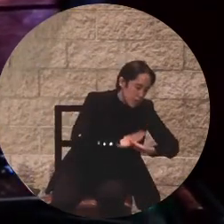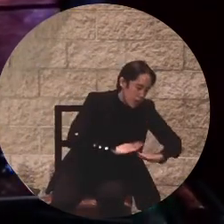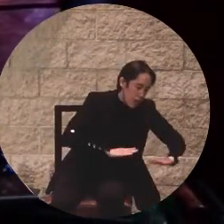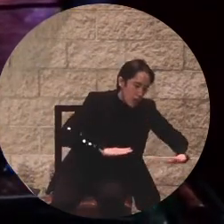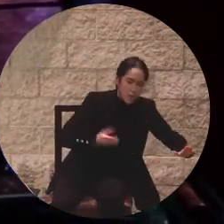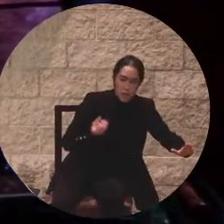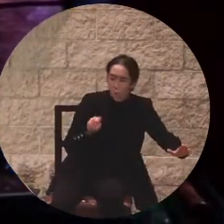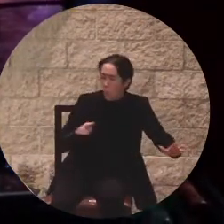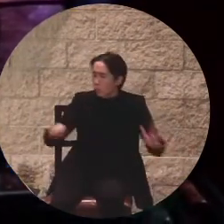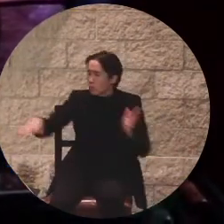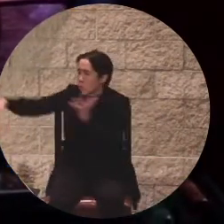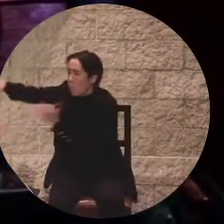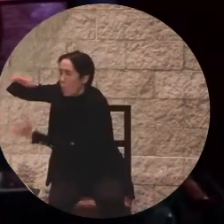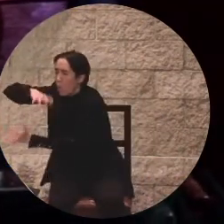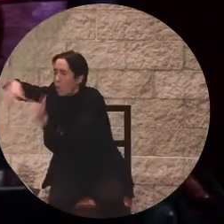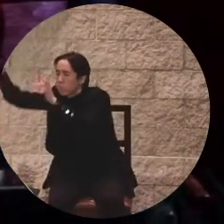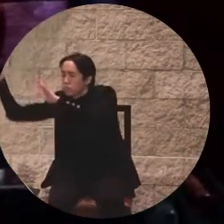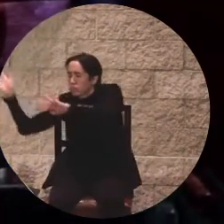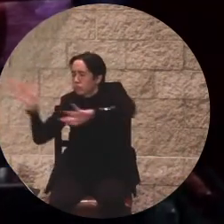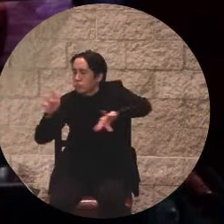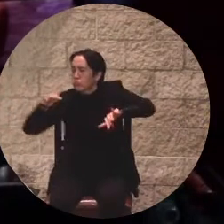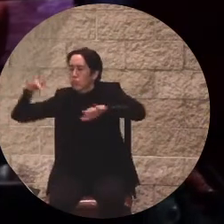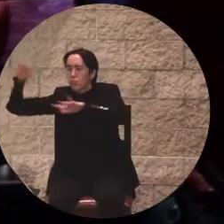From silent to stormy,